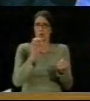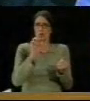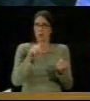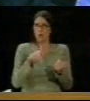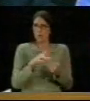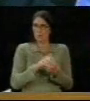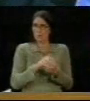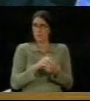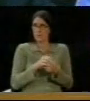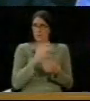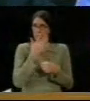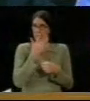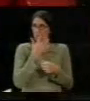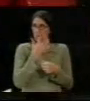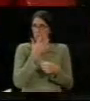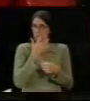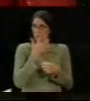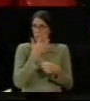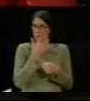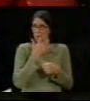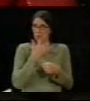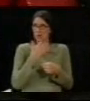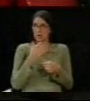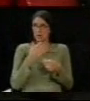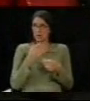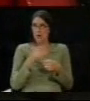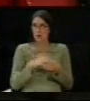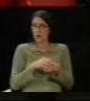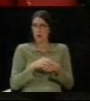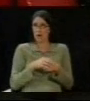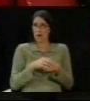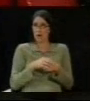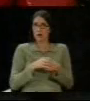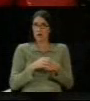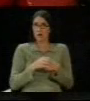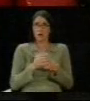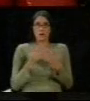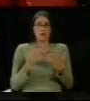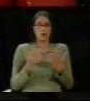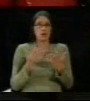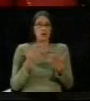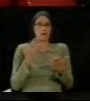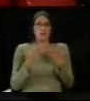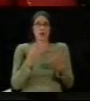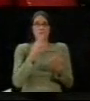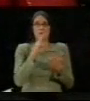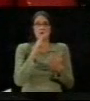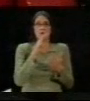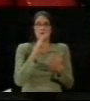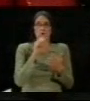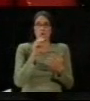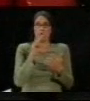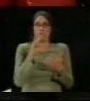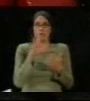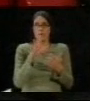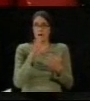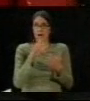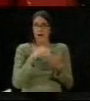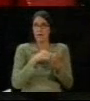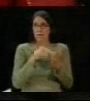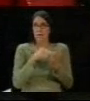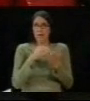corporation. Well, but at the time of the and could that be 40 or 45 millions a year or two down the road if you